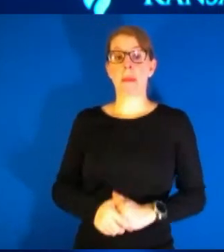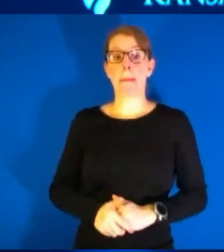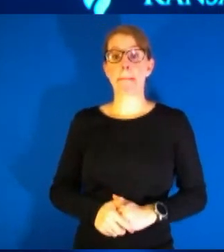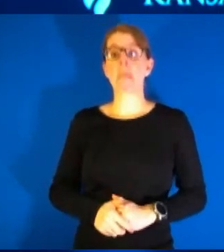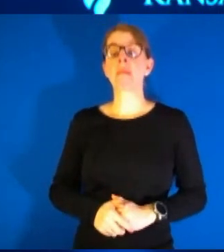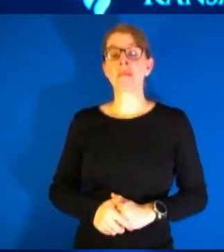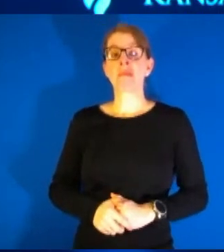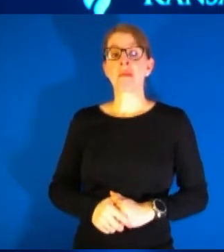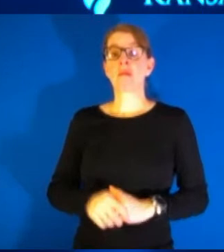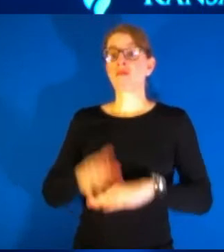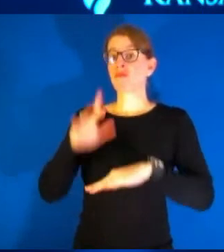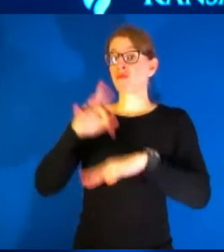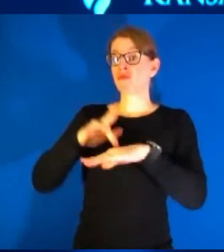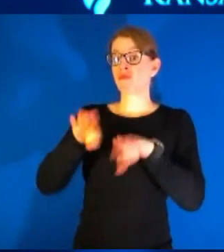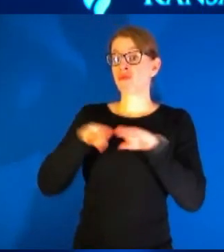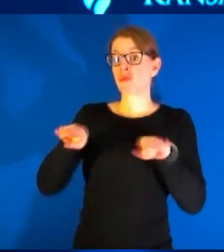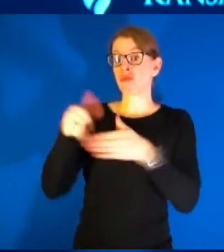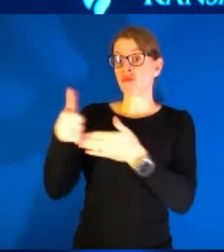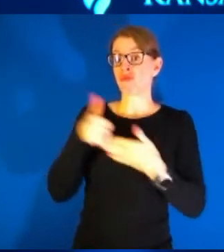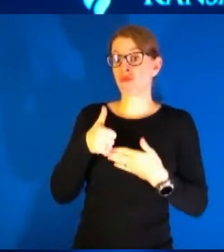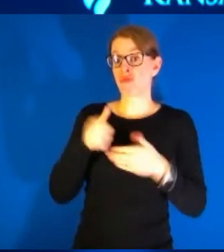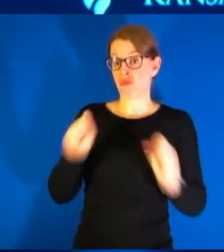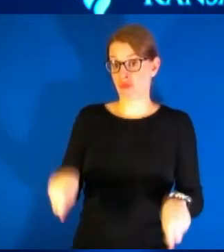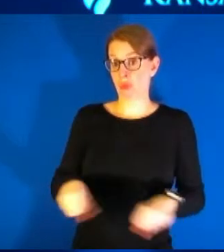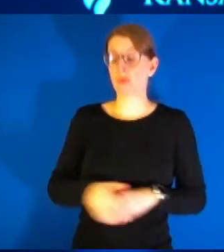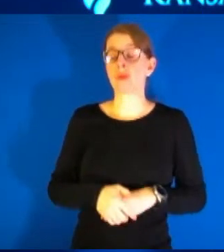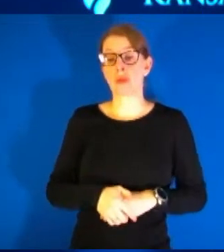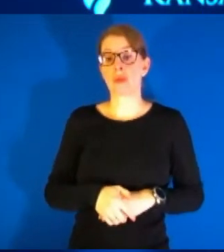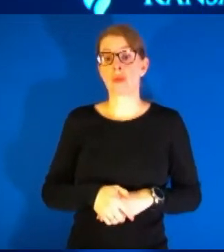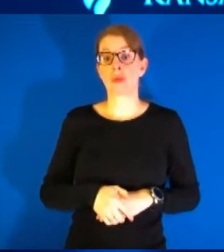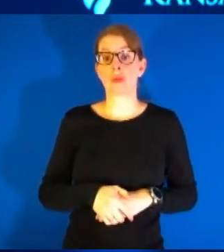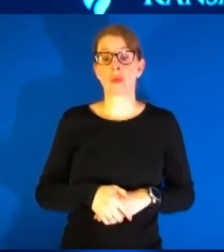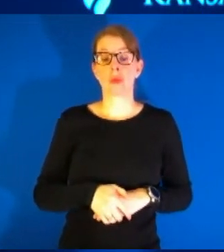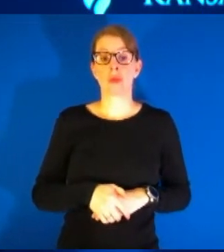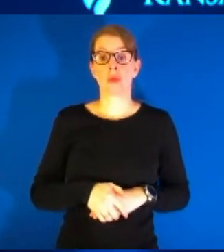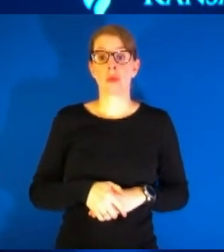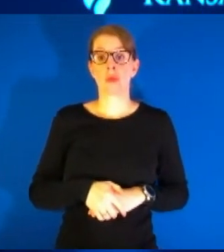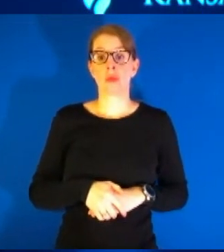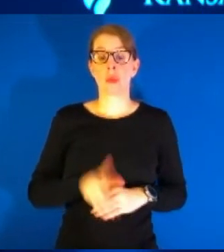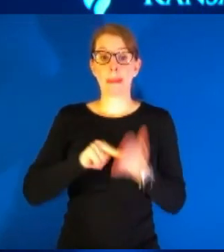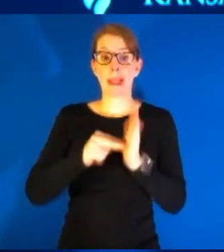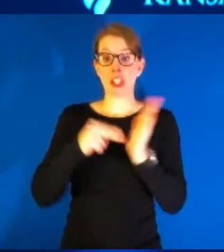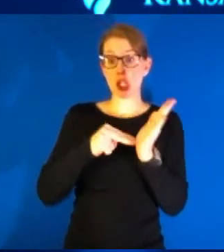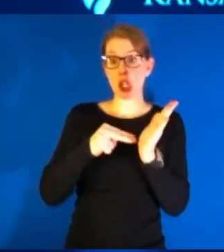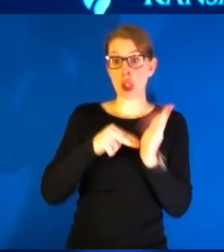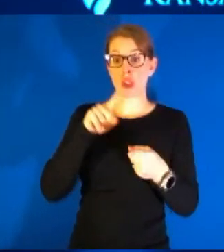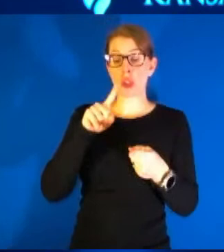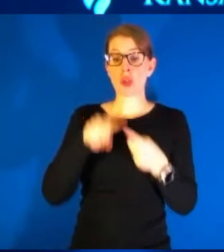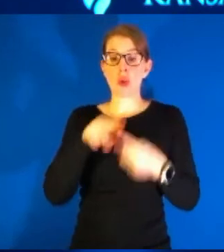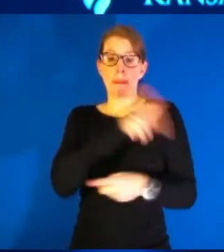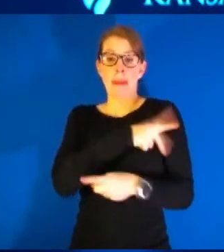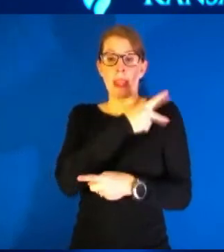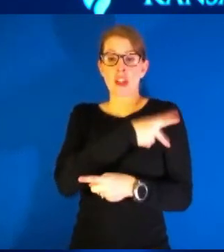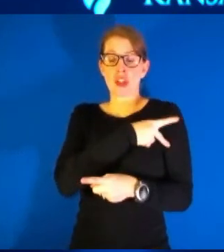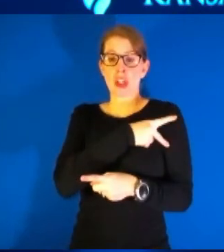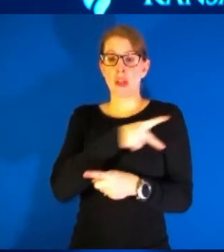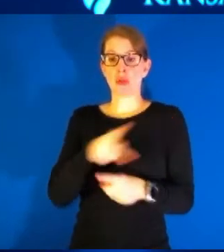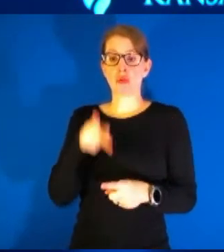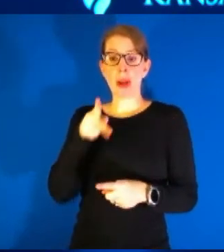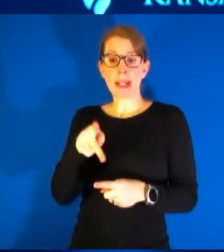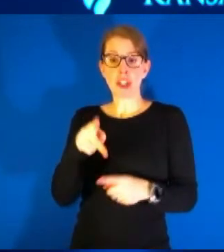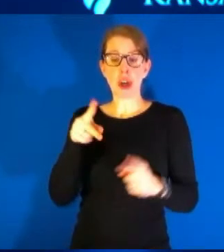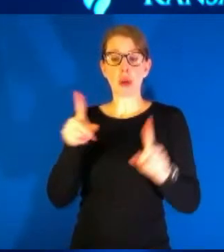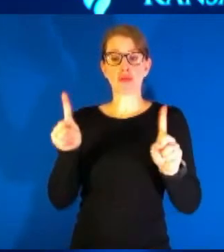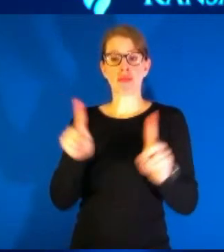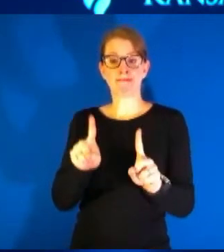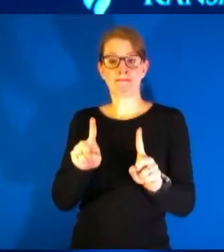the floor to help out. So that reduces that nurse to patient ratio, which gets it